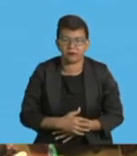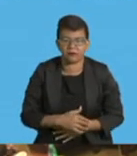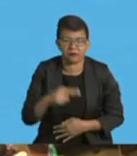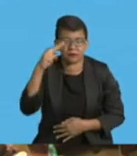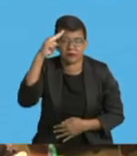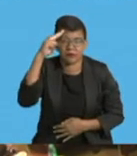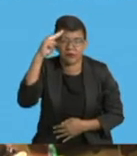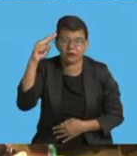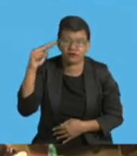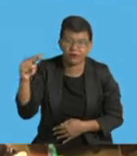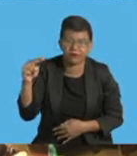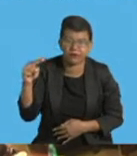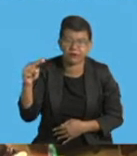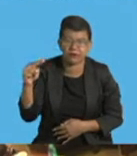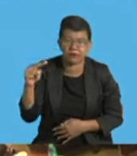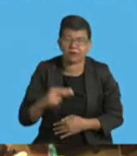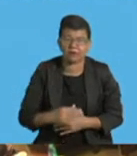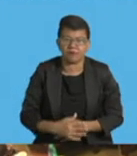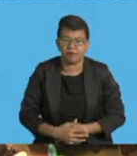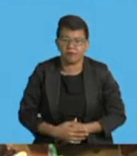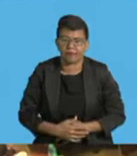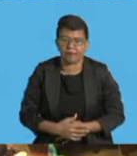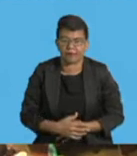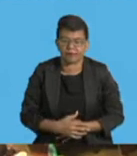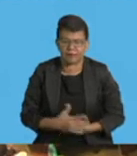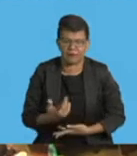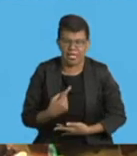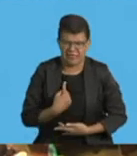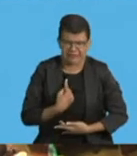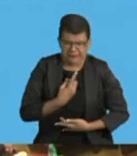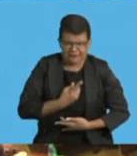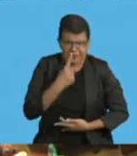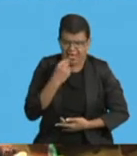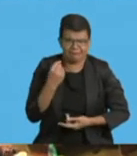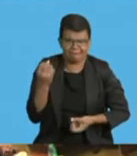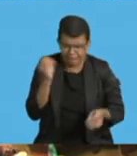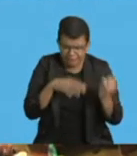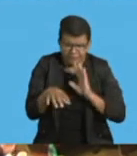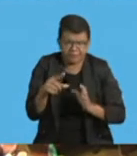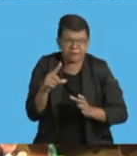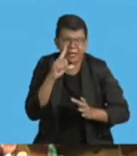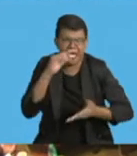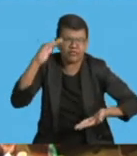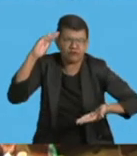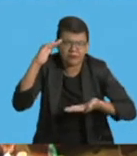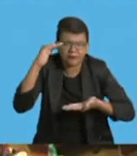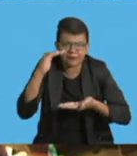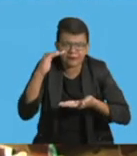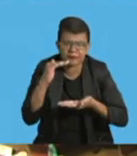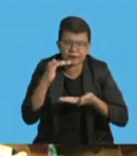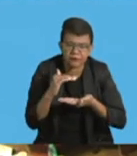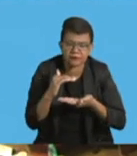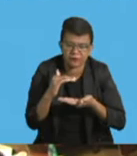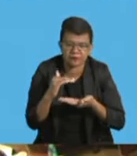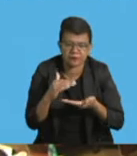determined contribution to reduce our own greenhouse gas emissions. We aren't waiting for others to take the lead in the climate